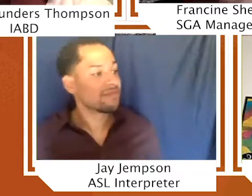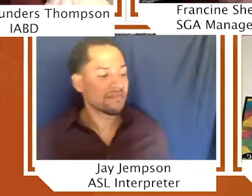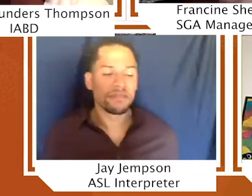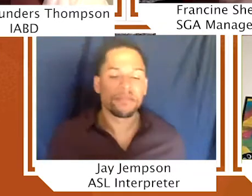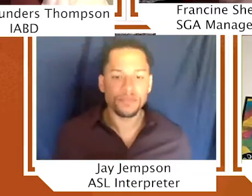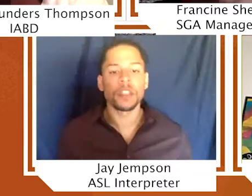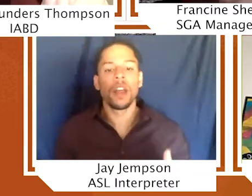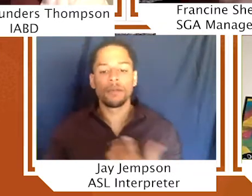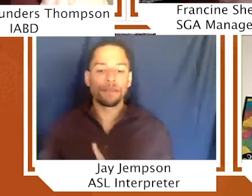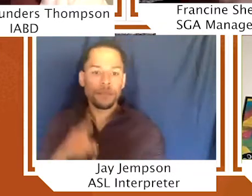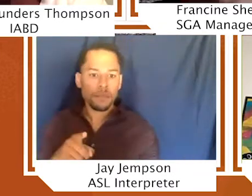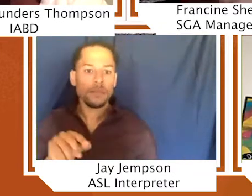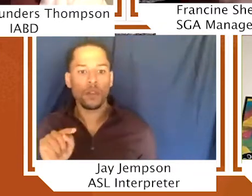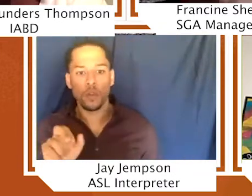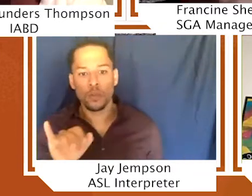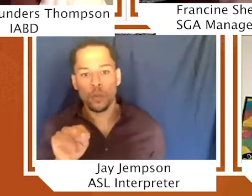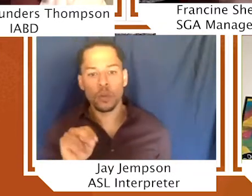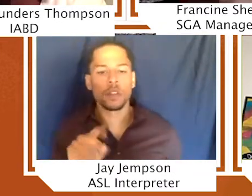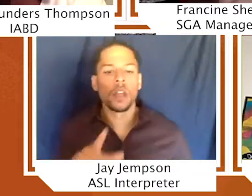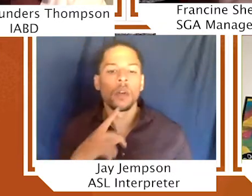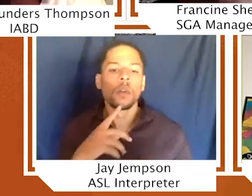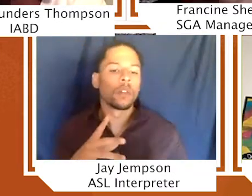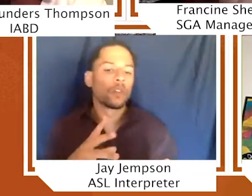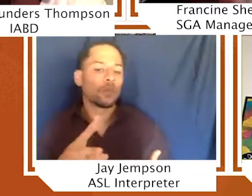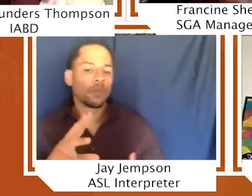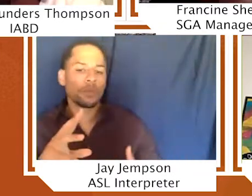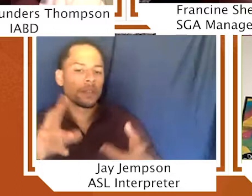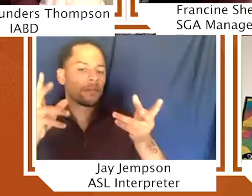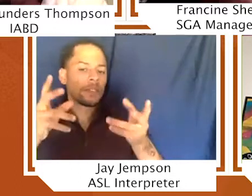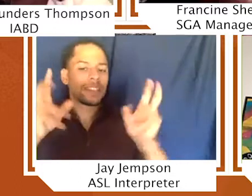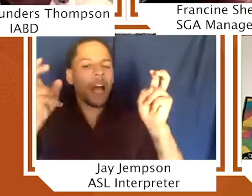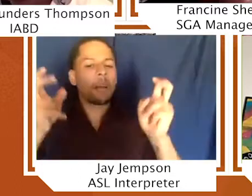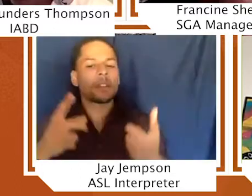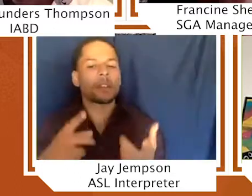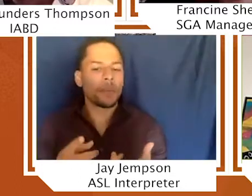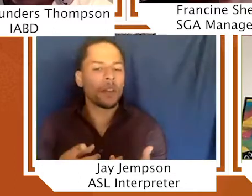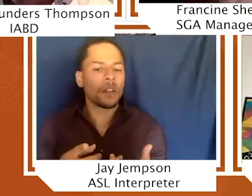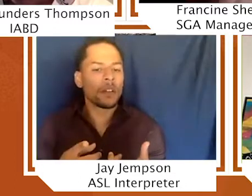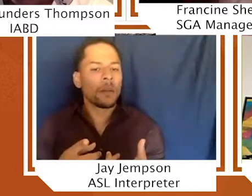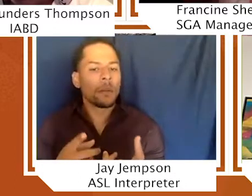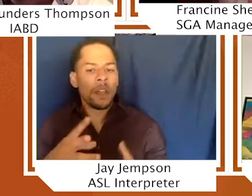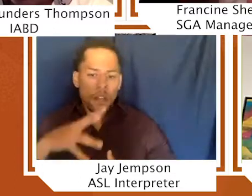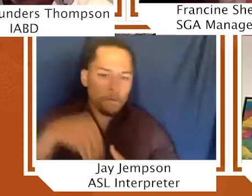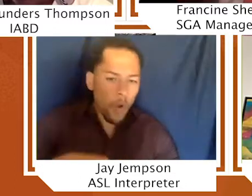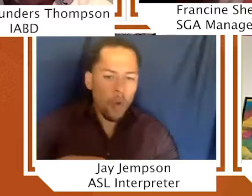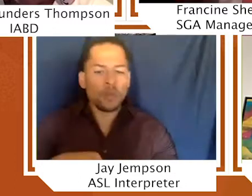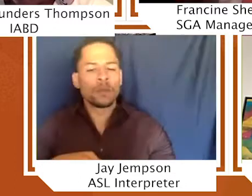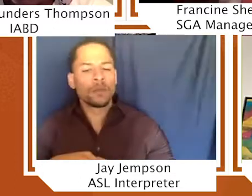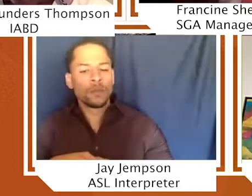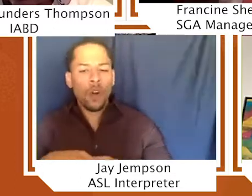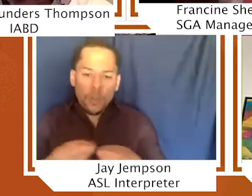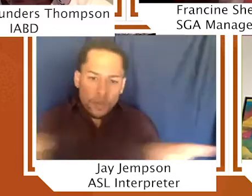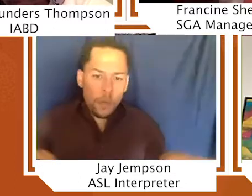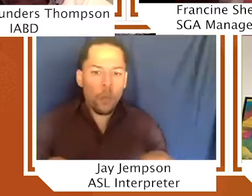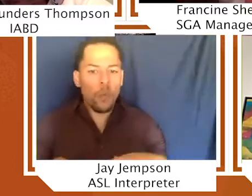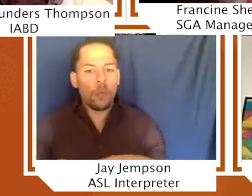about being on the battle lines. We've been talking about being on the, we've been talking about challenging the systems. But part of that challenging the systems is we have to